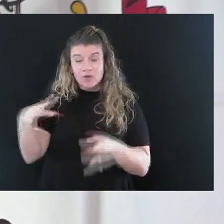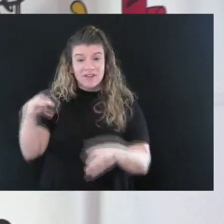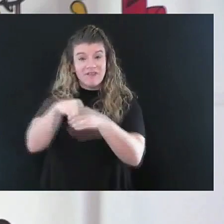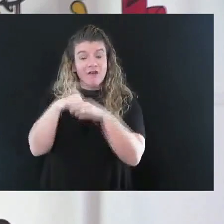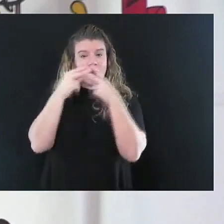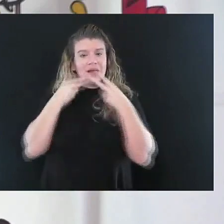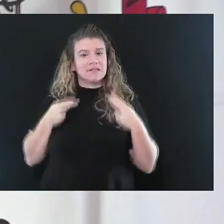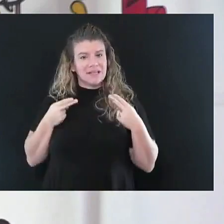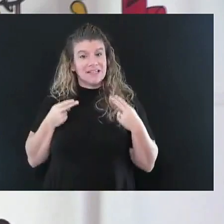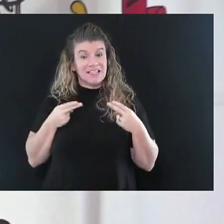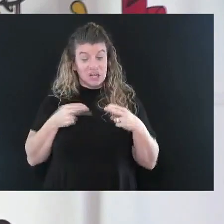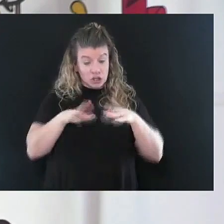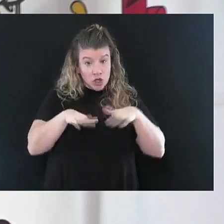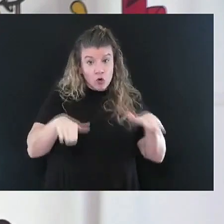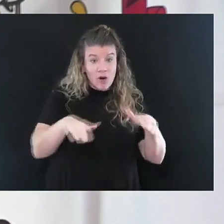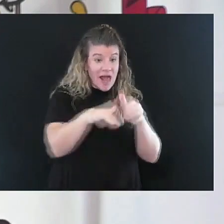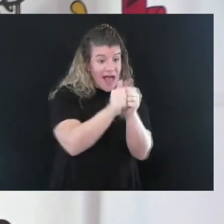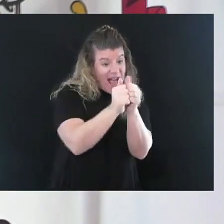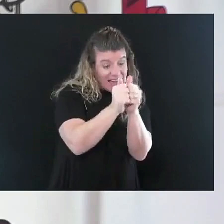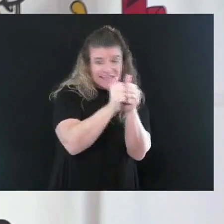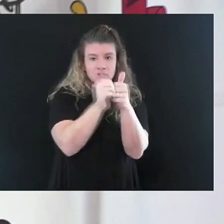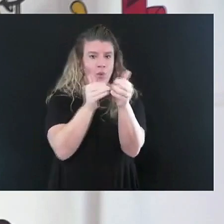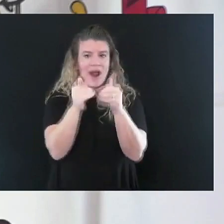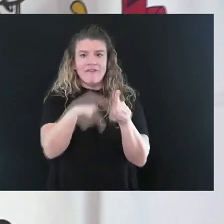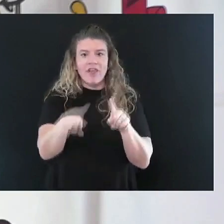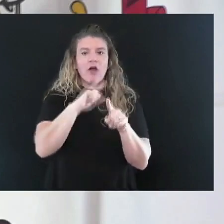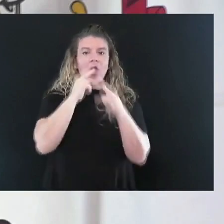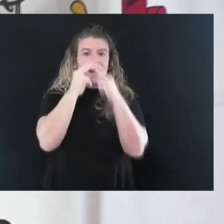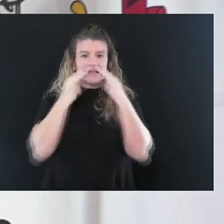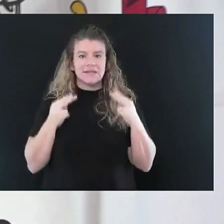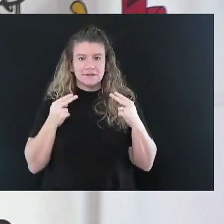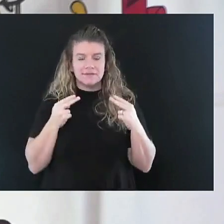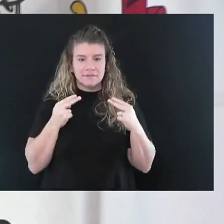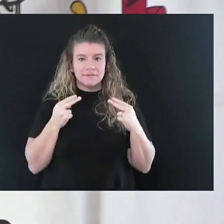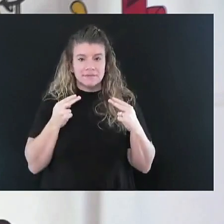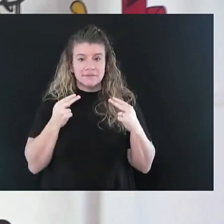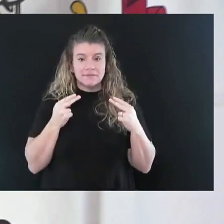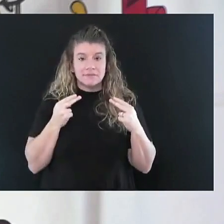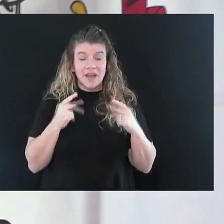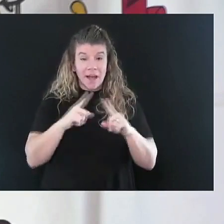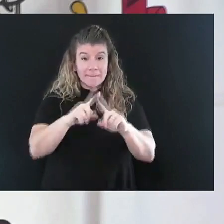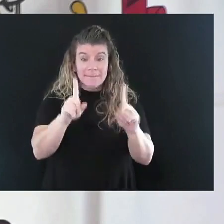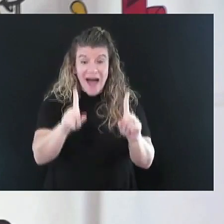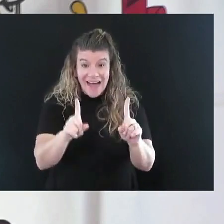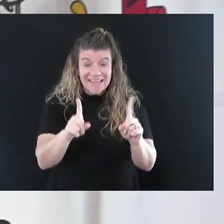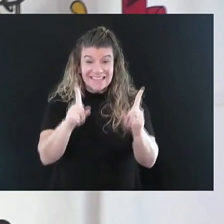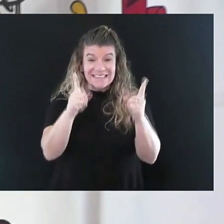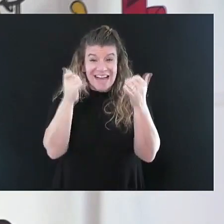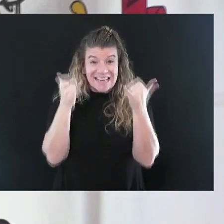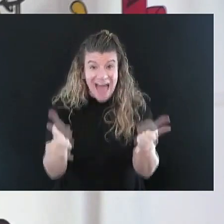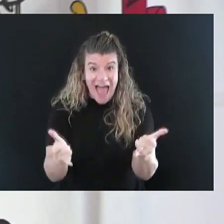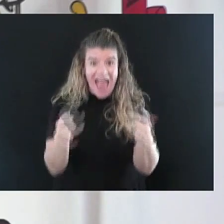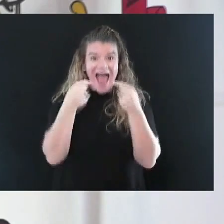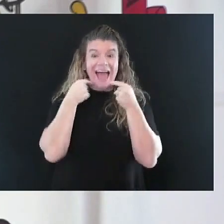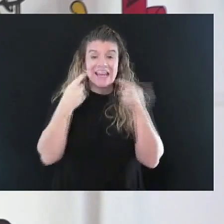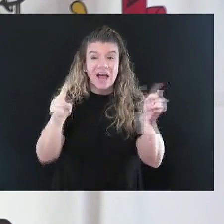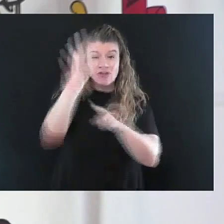children, our athletes, or whomever it may be. But we've lost 44 more people in West